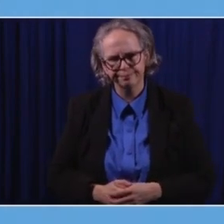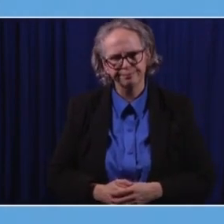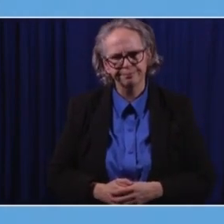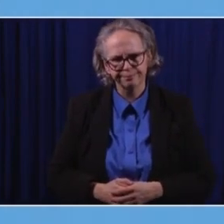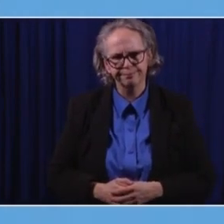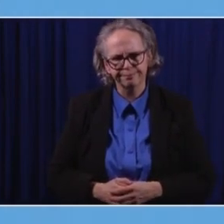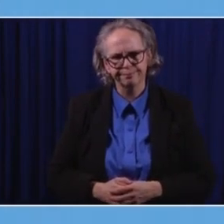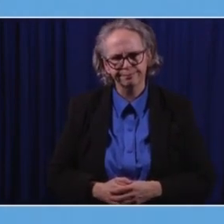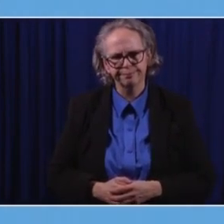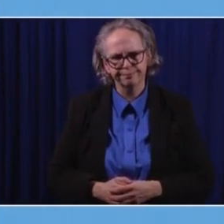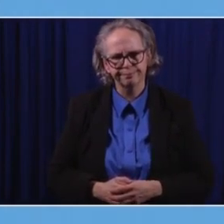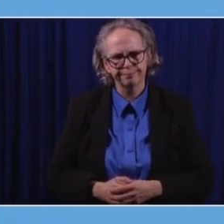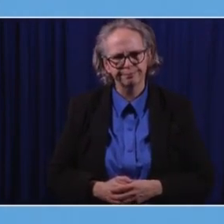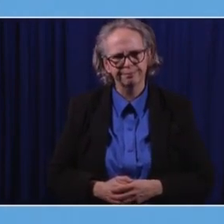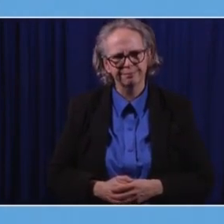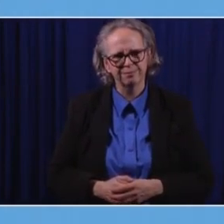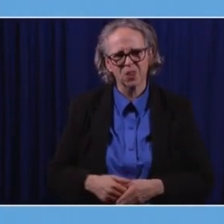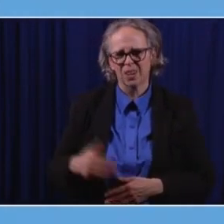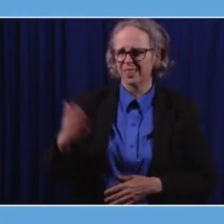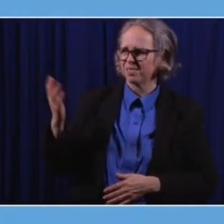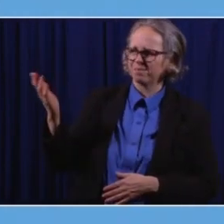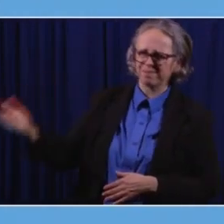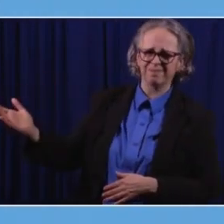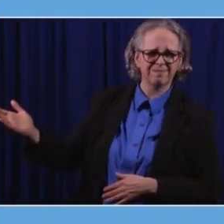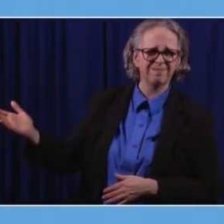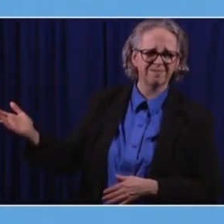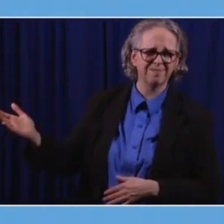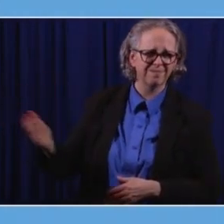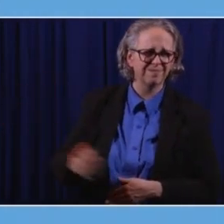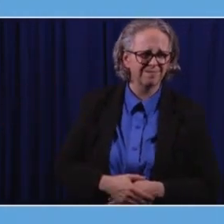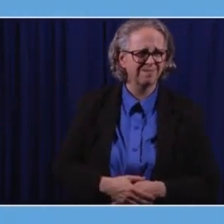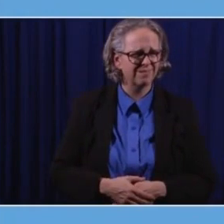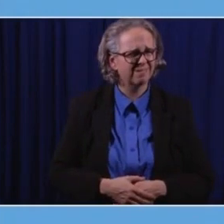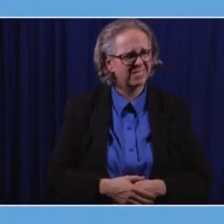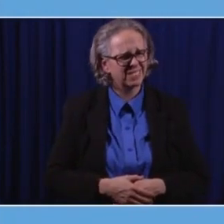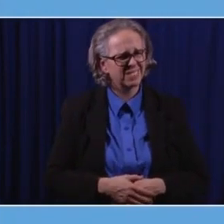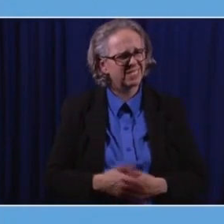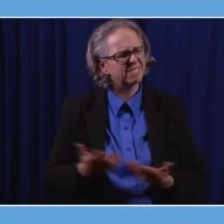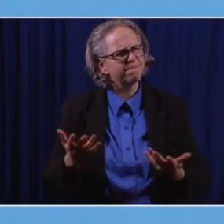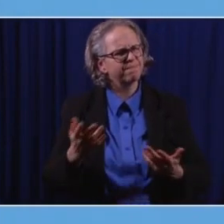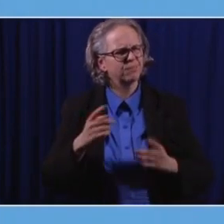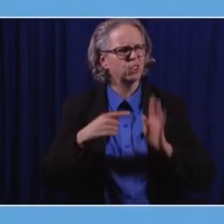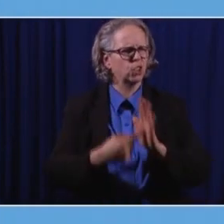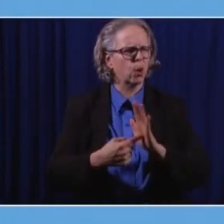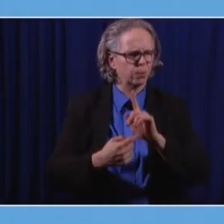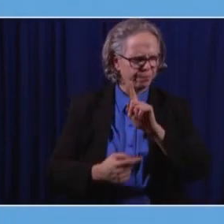What we've done with this slide is you will see that